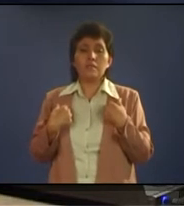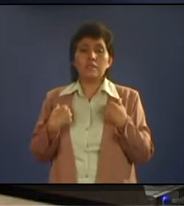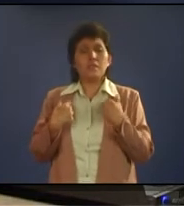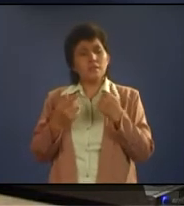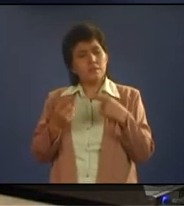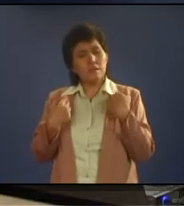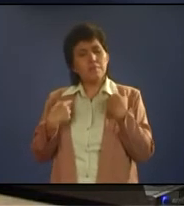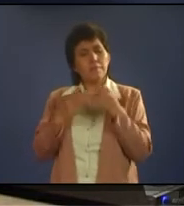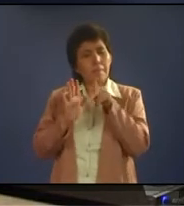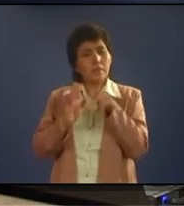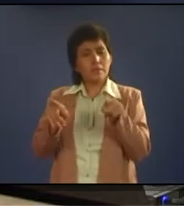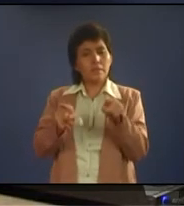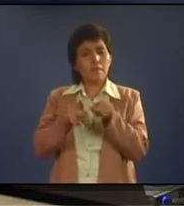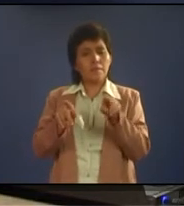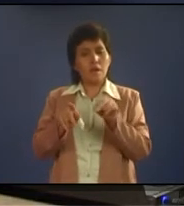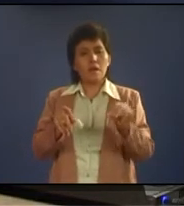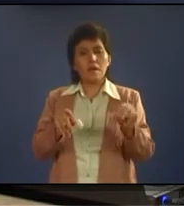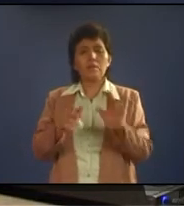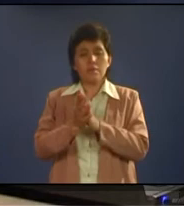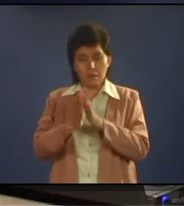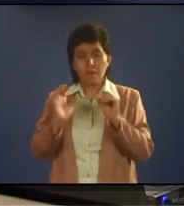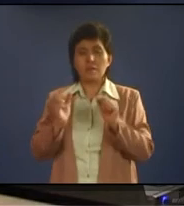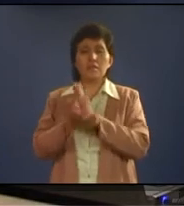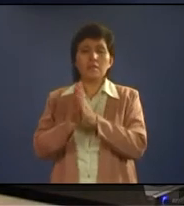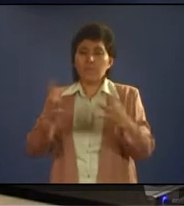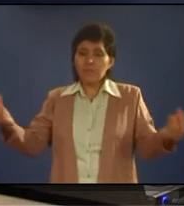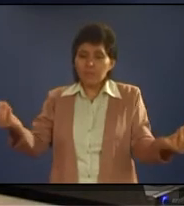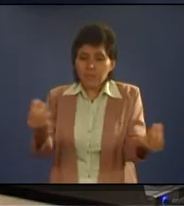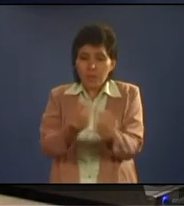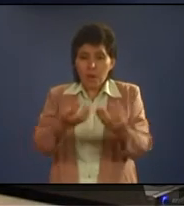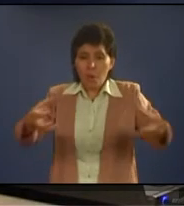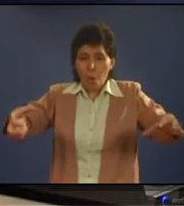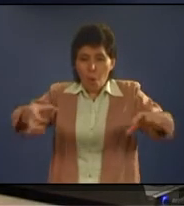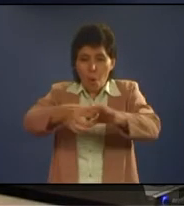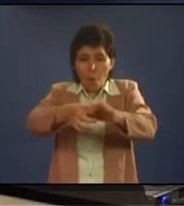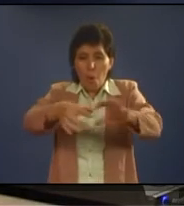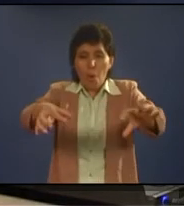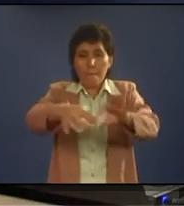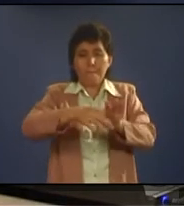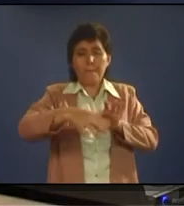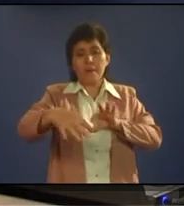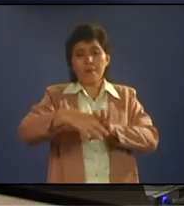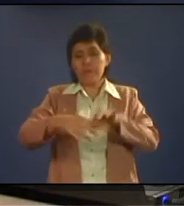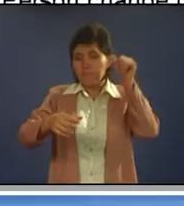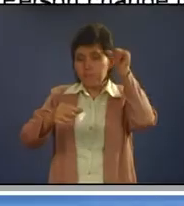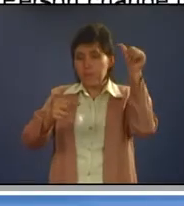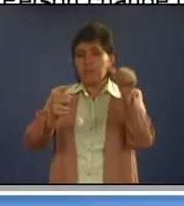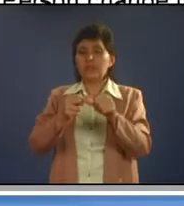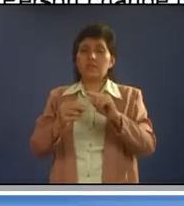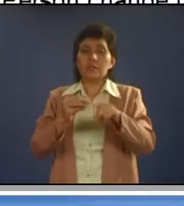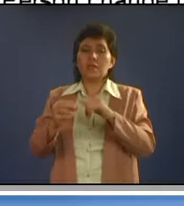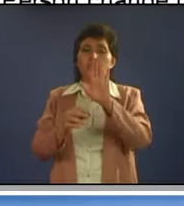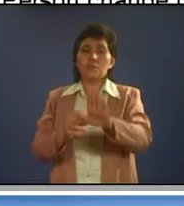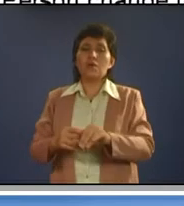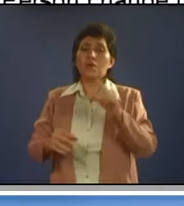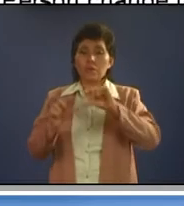some similarities together, that's when you might want to combine your group together. Next one, it's a reminder of our